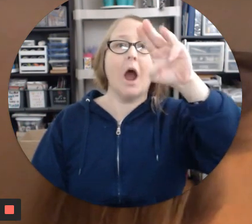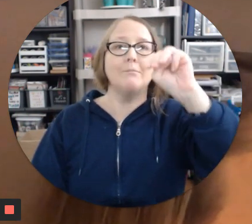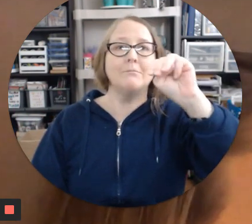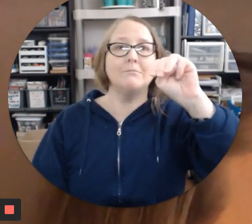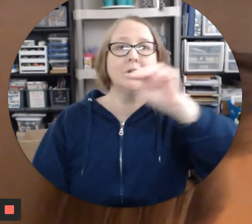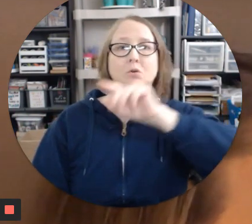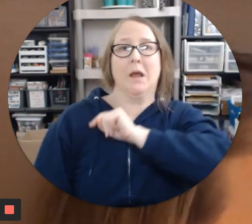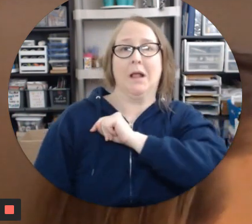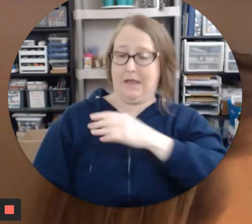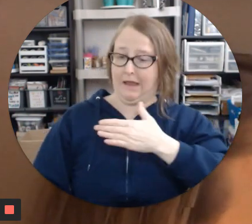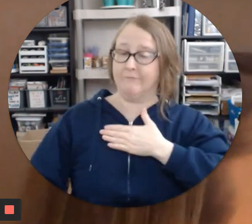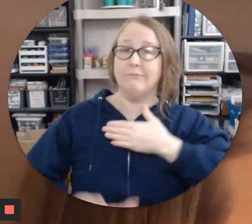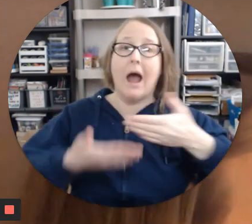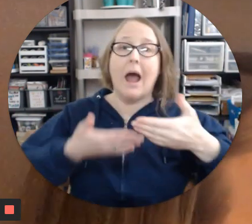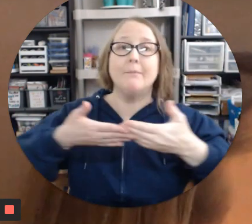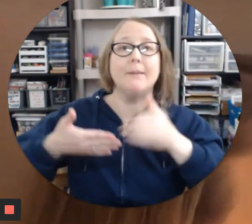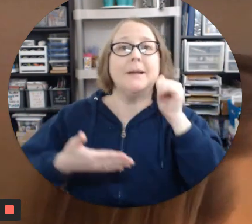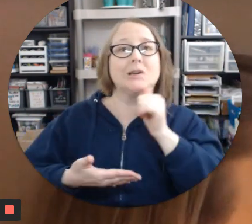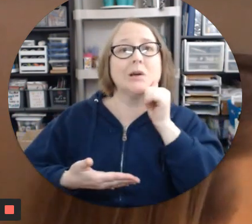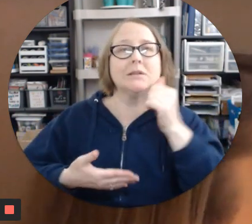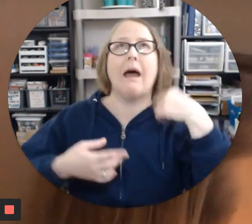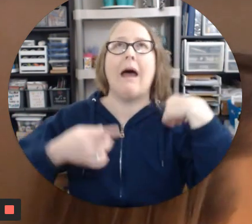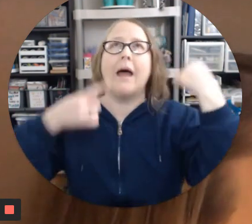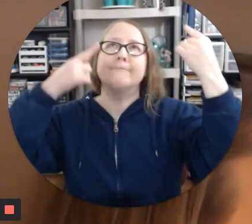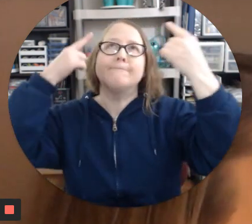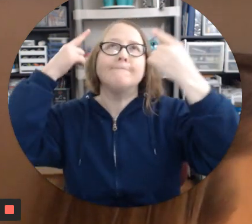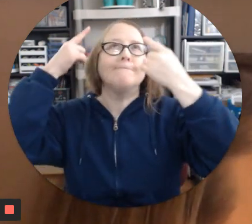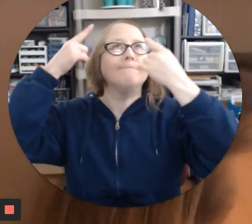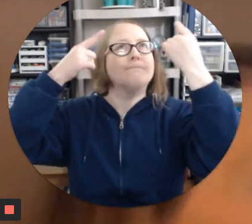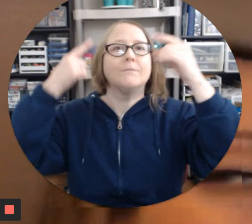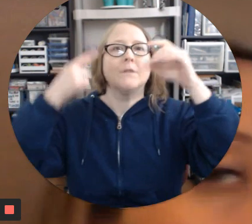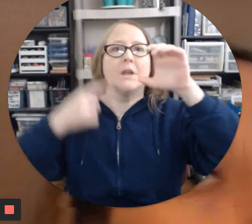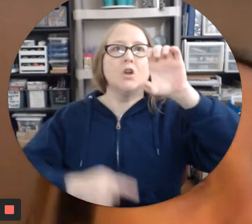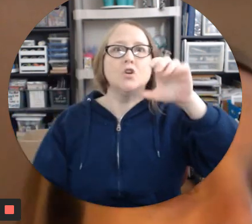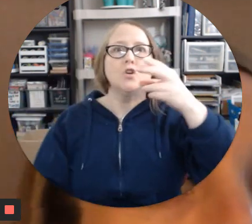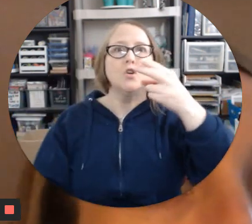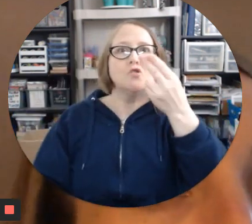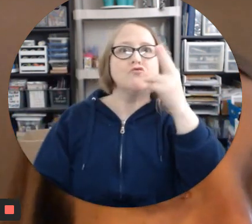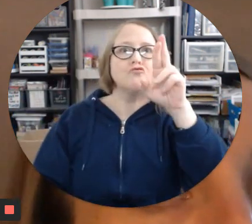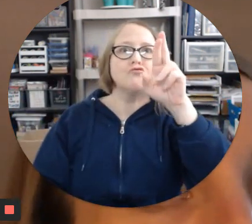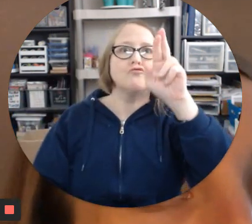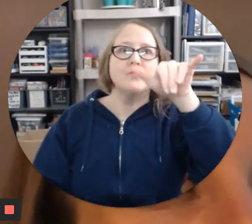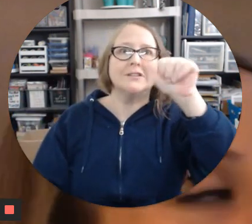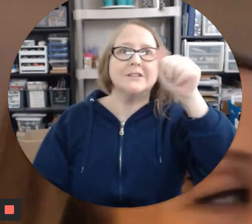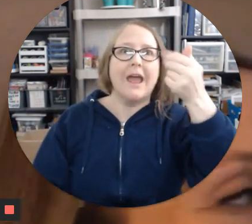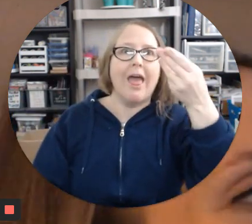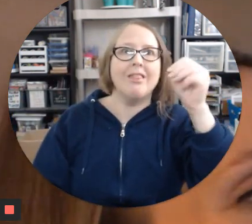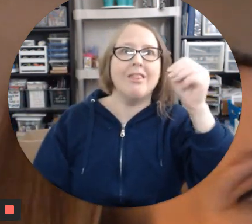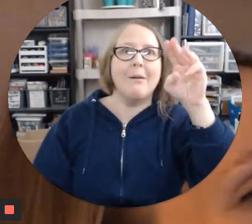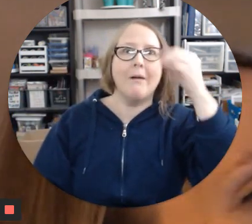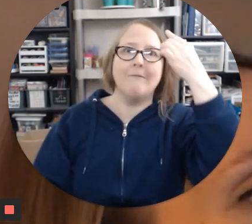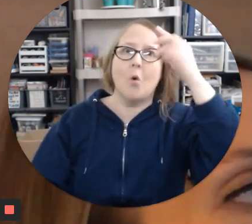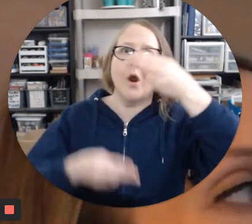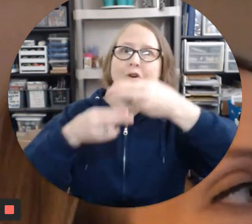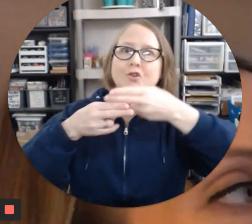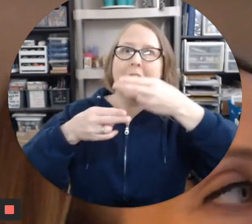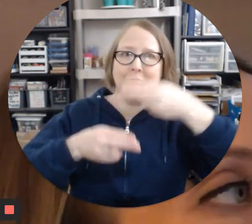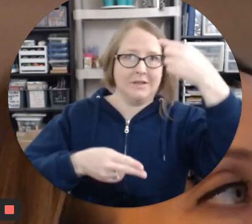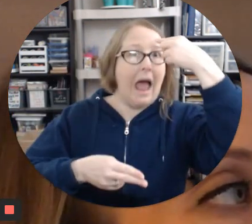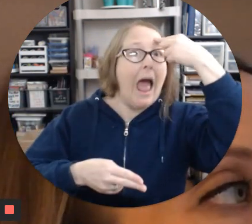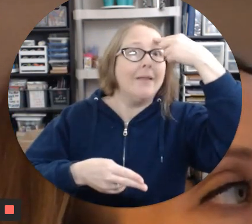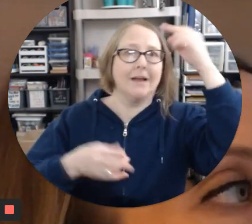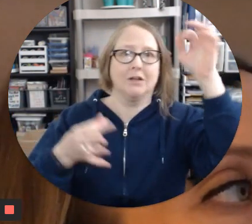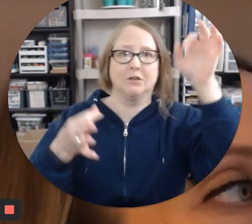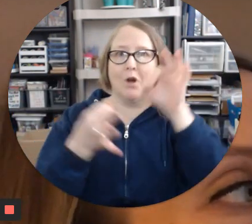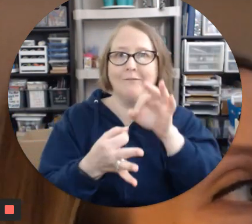is a girl, I'm considering Chrysanthemum as a name. I think it's absolutely perfect." Chrysanthemum